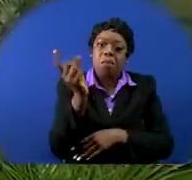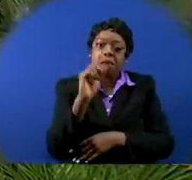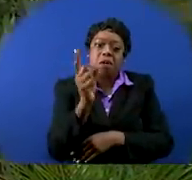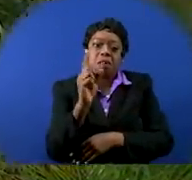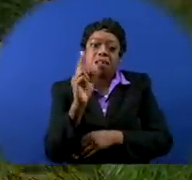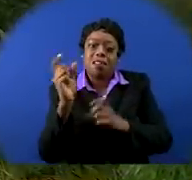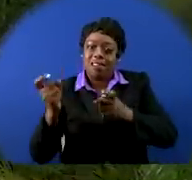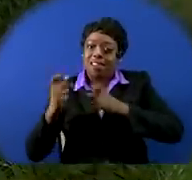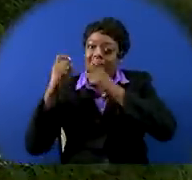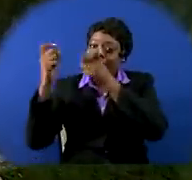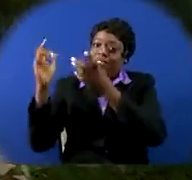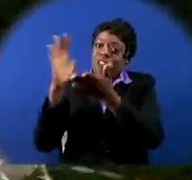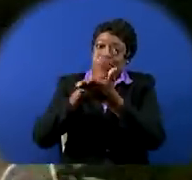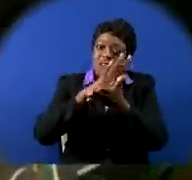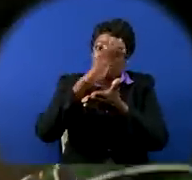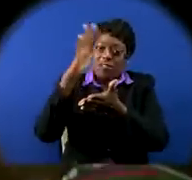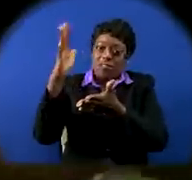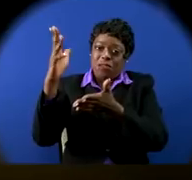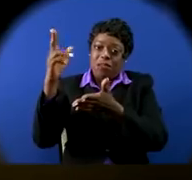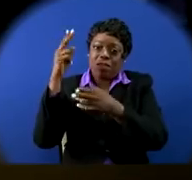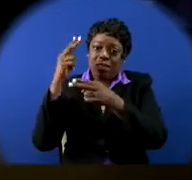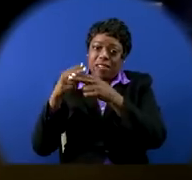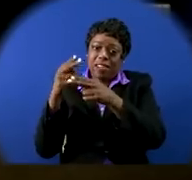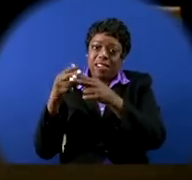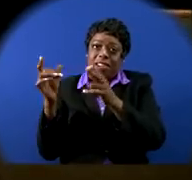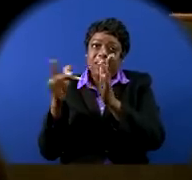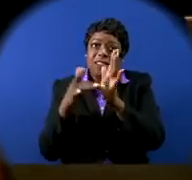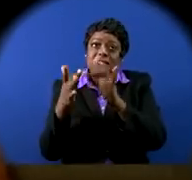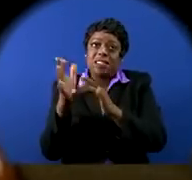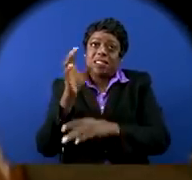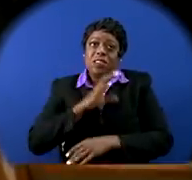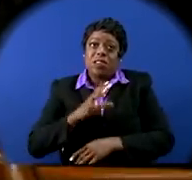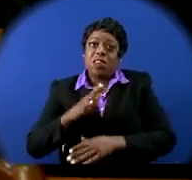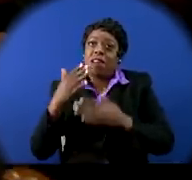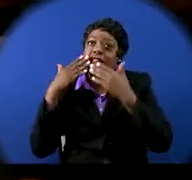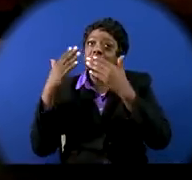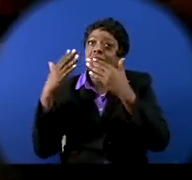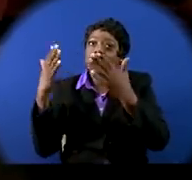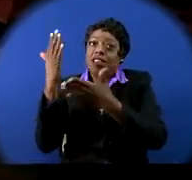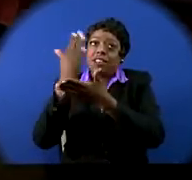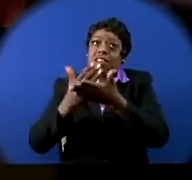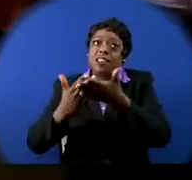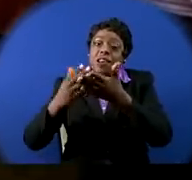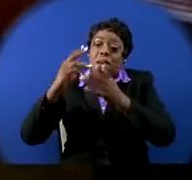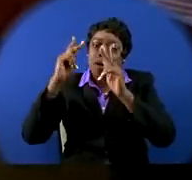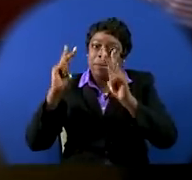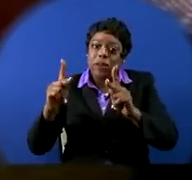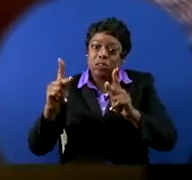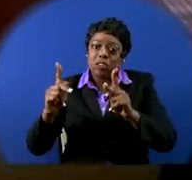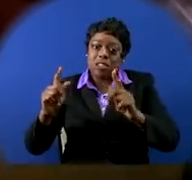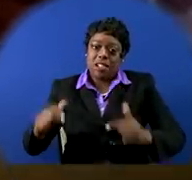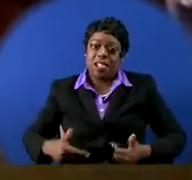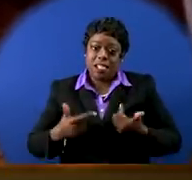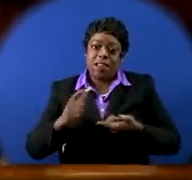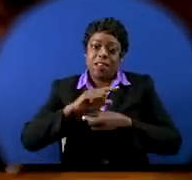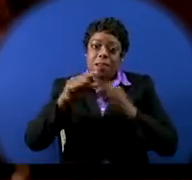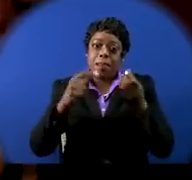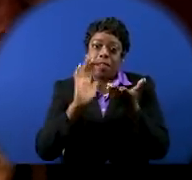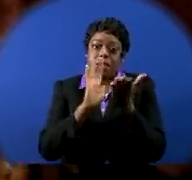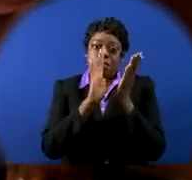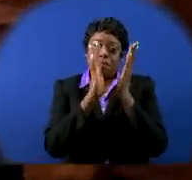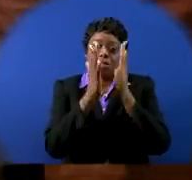give you glory for it now in the name of the Lord Jesus Christ. And we thank you that somebody's life is about to be changed for the rest of their